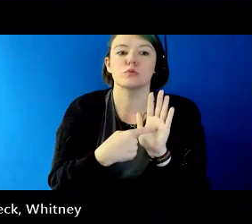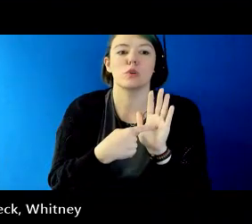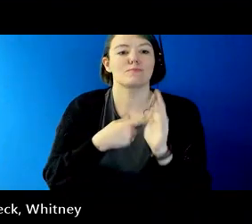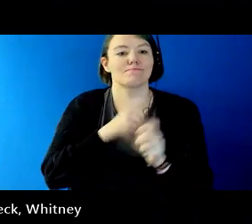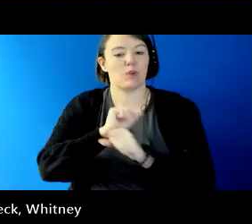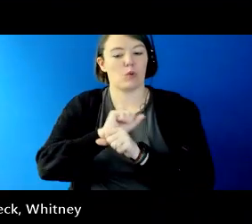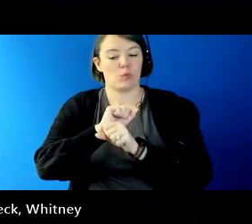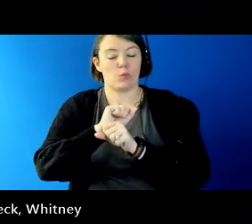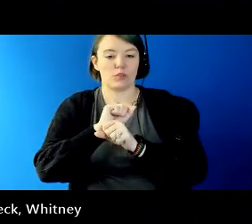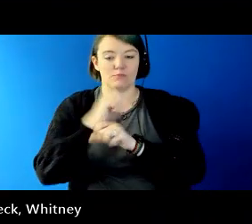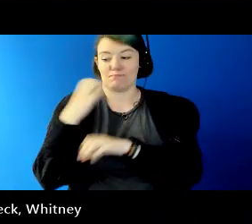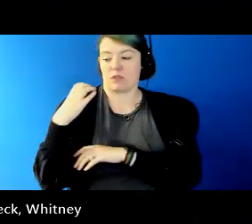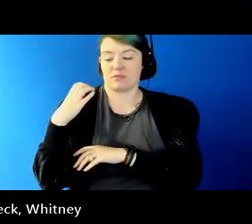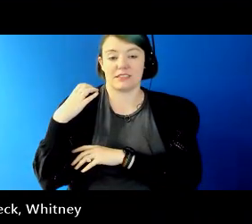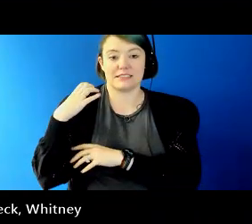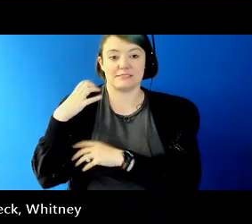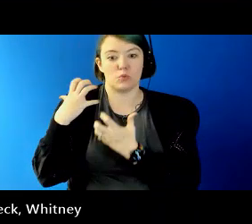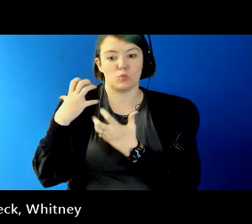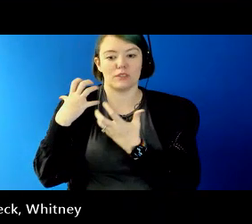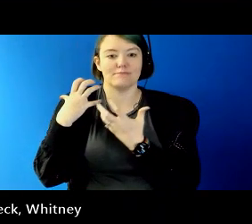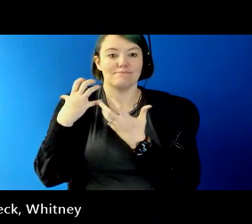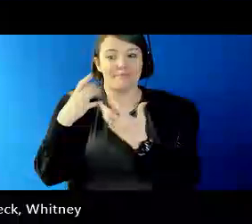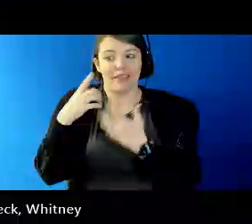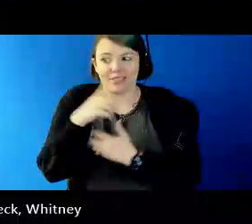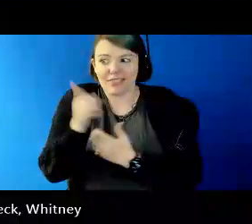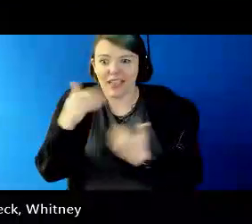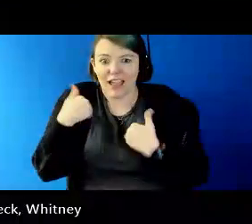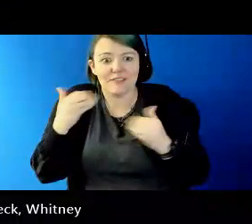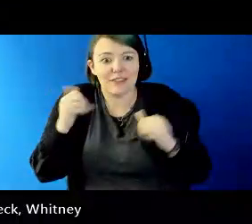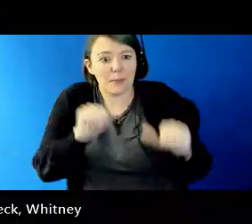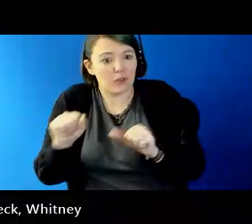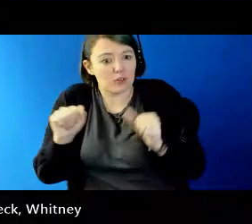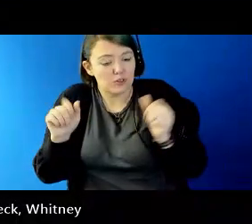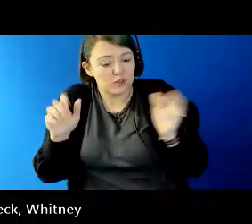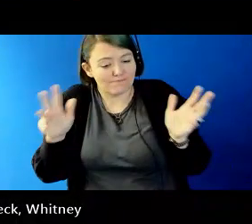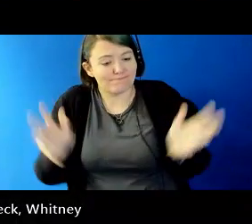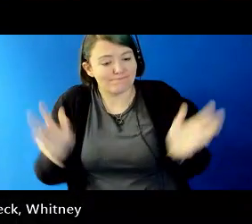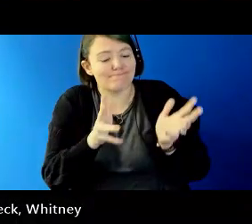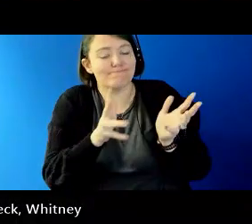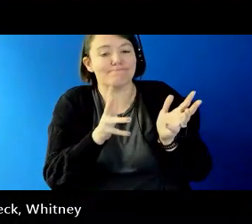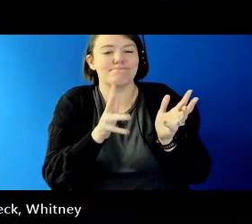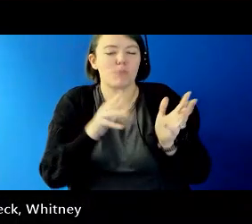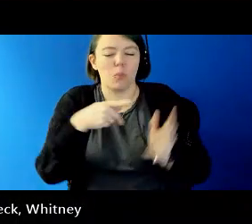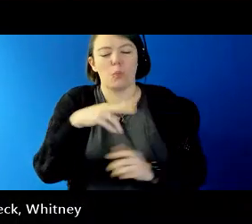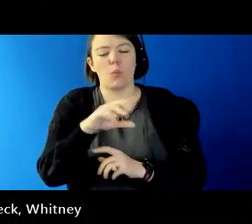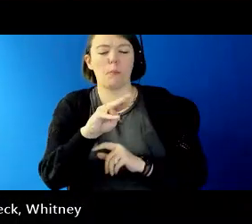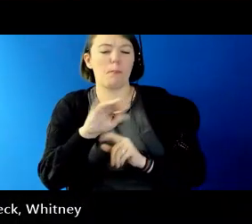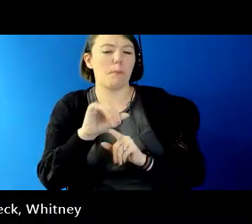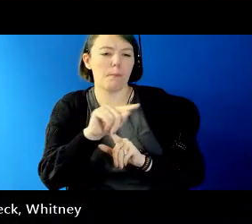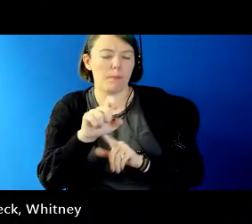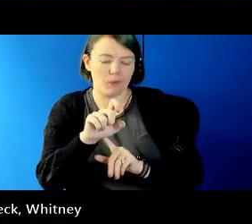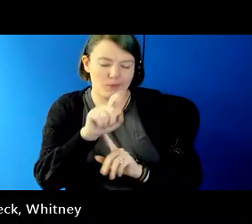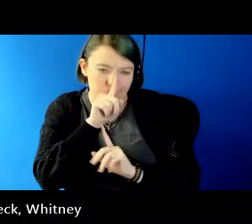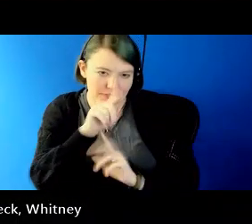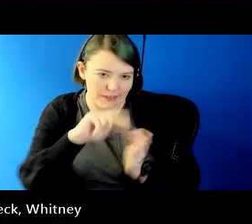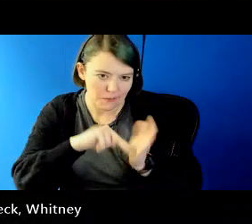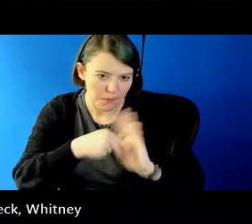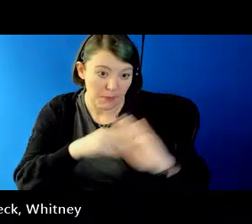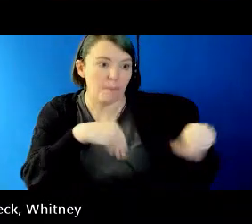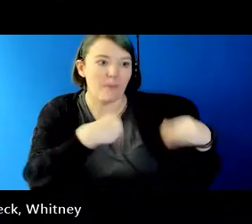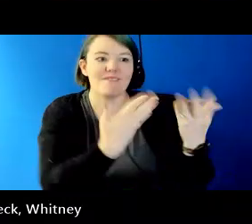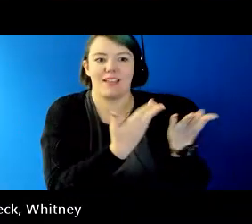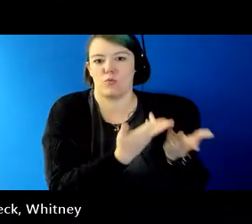just say to provide resources, right? Whether that's our flyer, whether that's, our information, but including stable